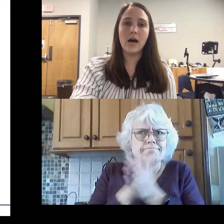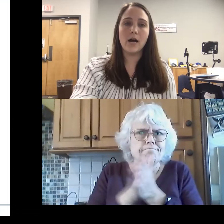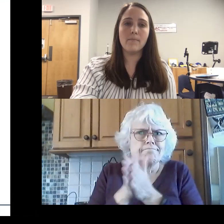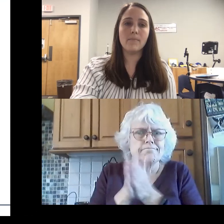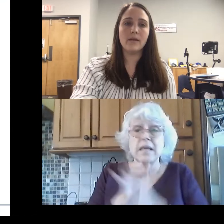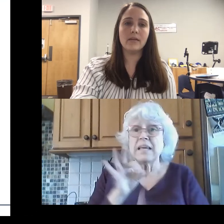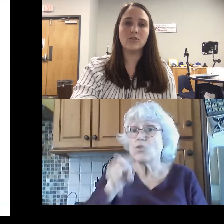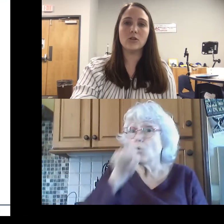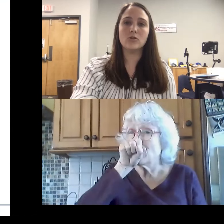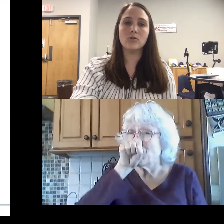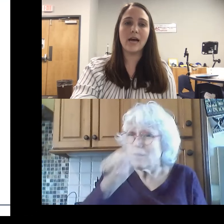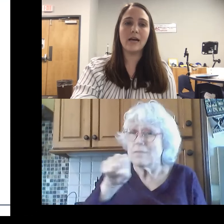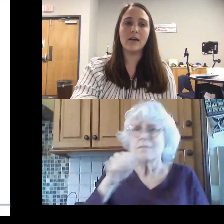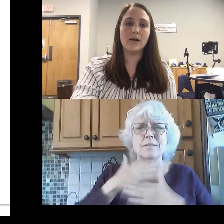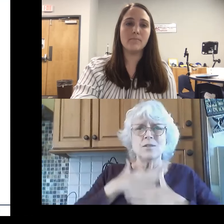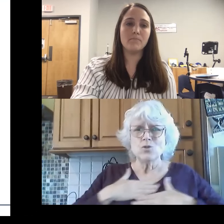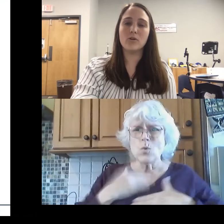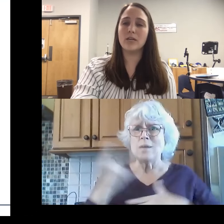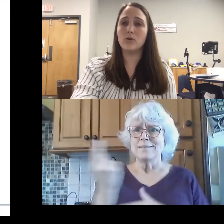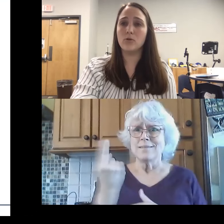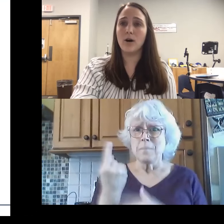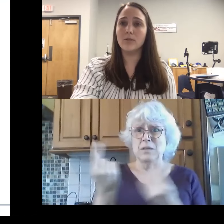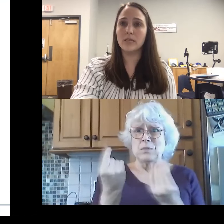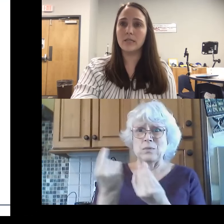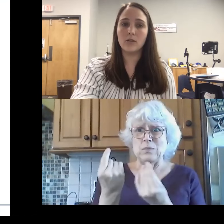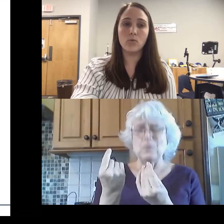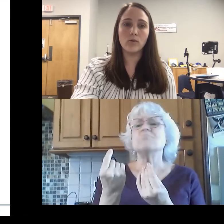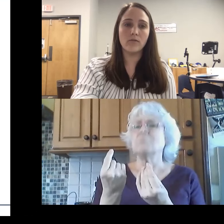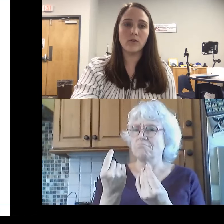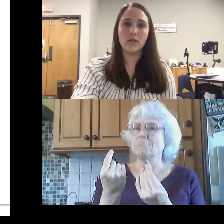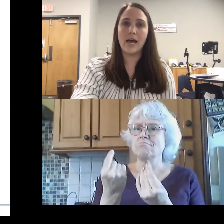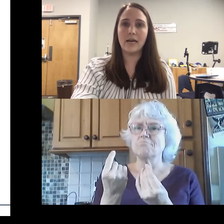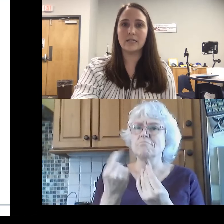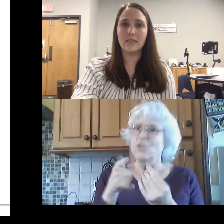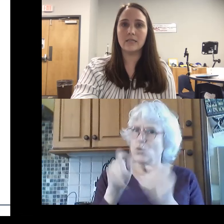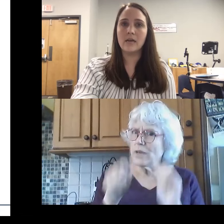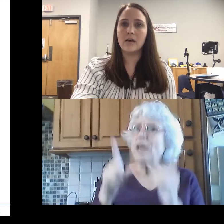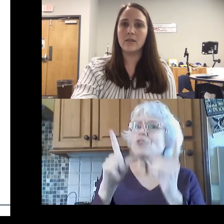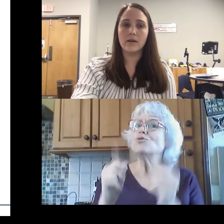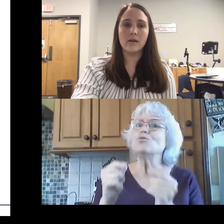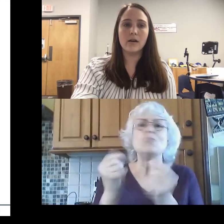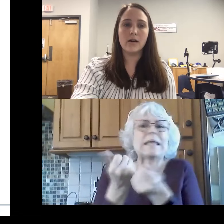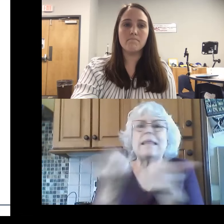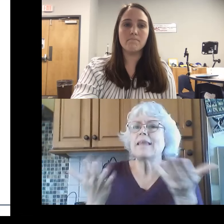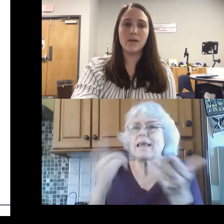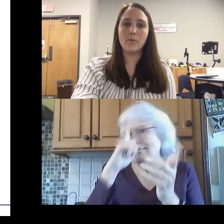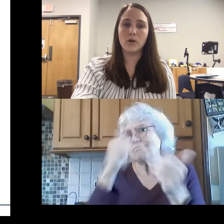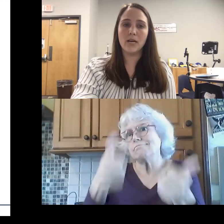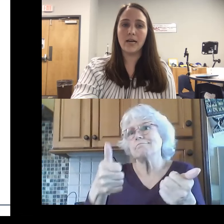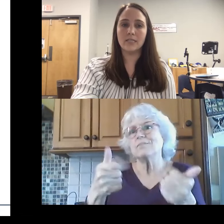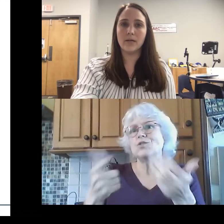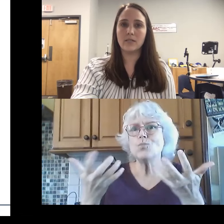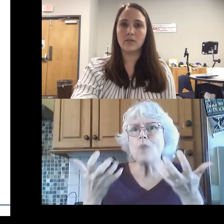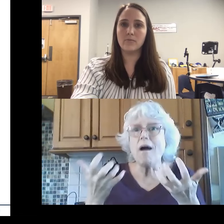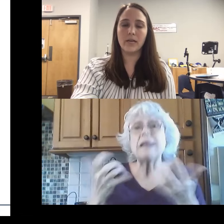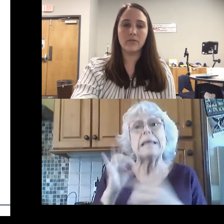it shows you that you can do almost anything you want if you can access the important